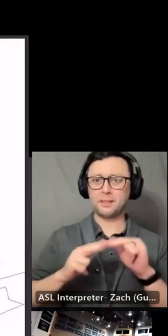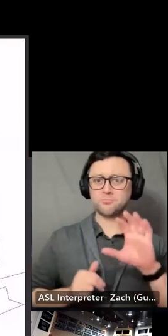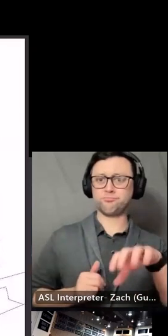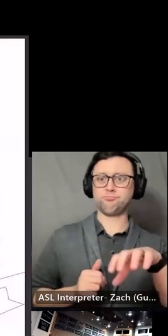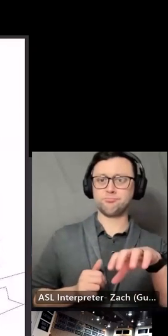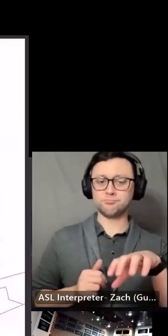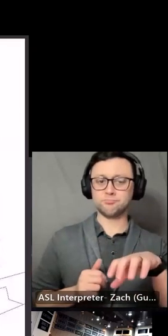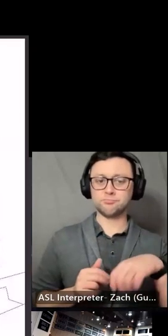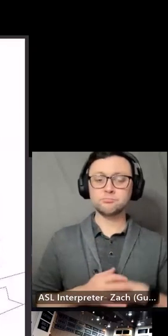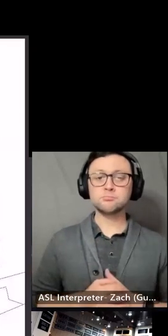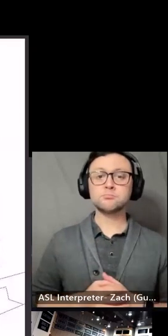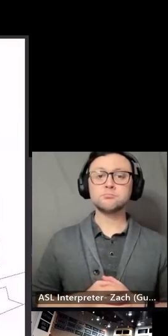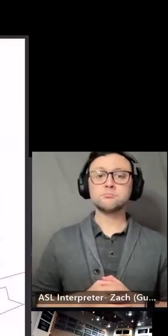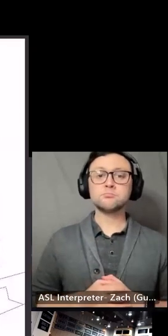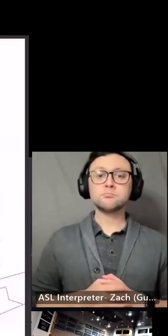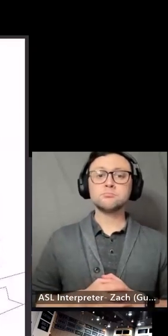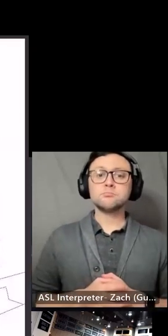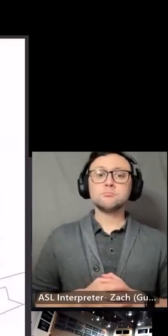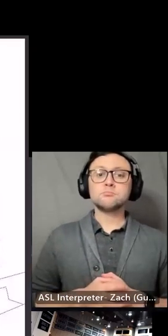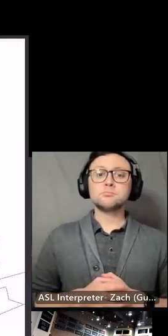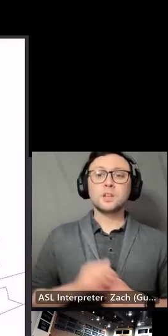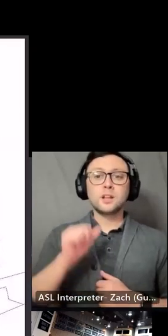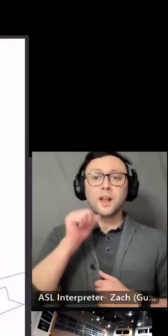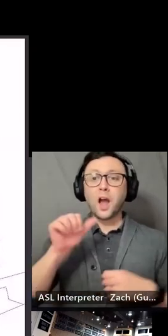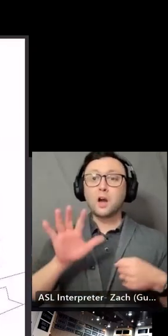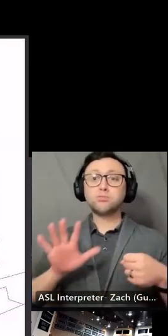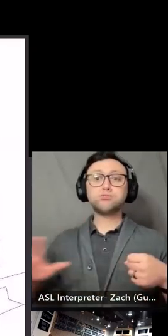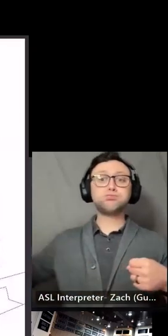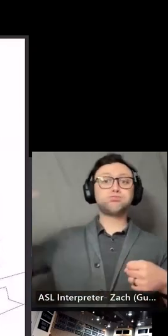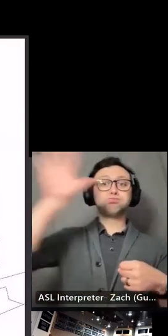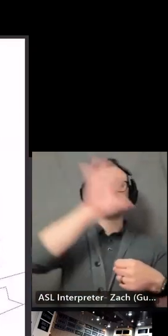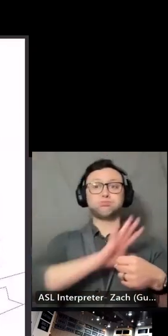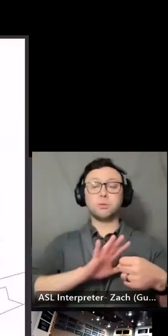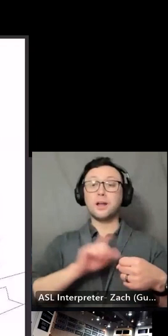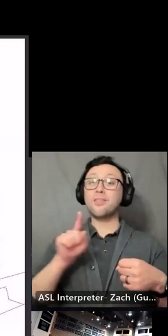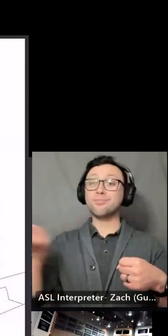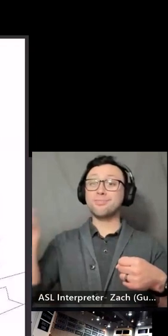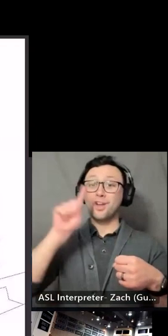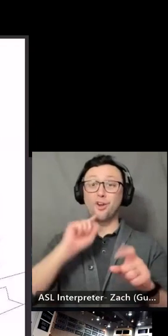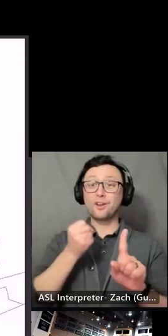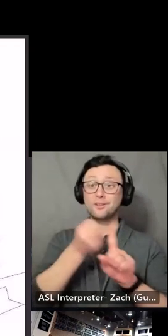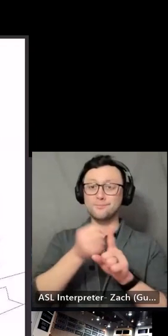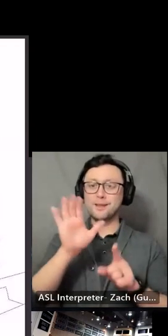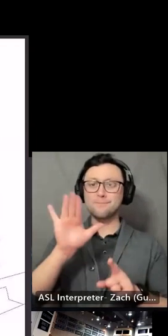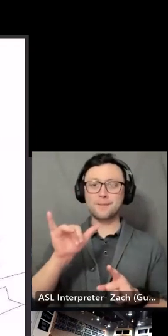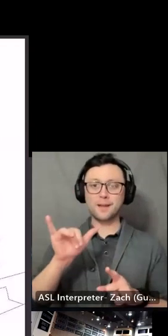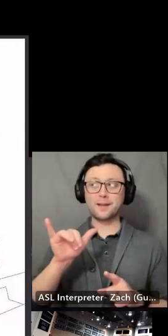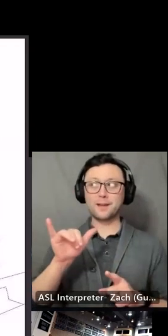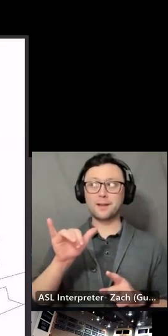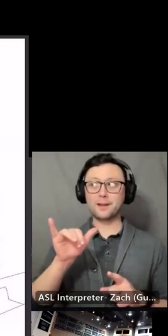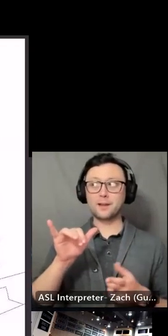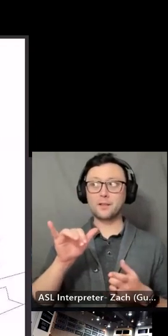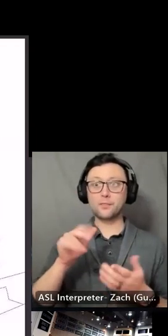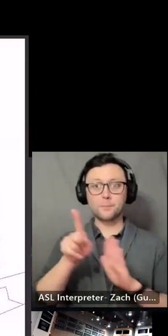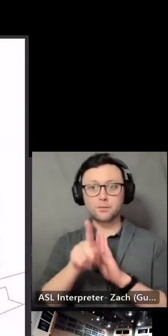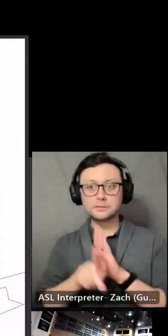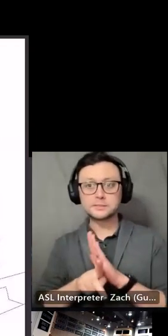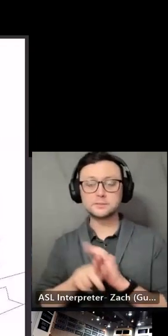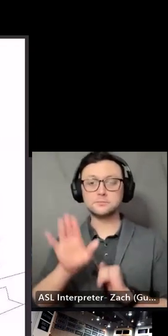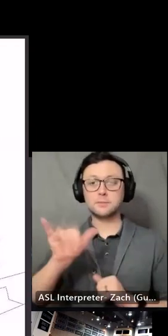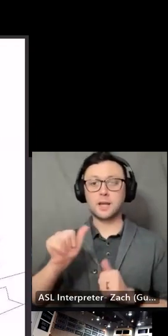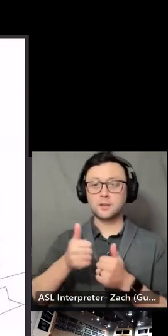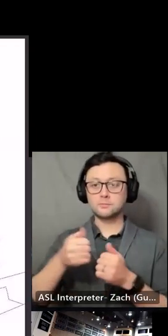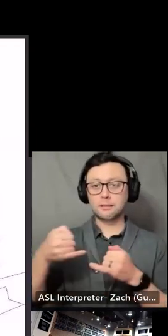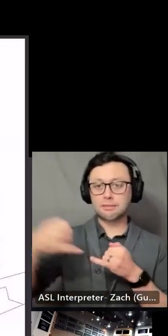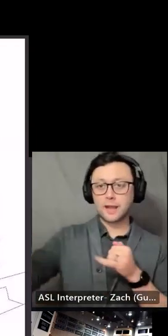the regional, you know, community. The regional community is affected by transit policy. And I think, you